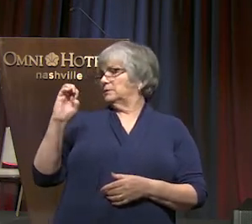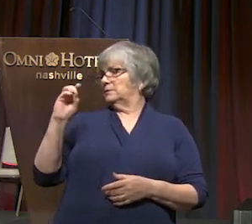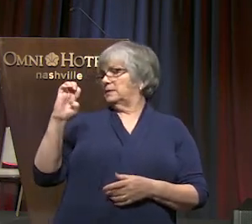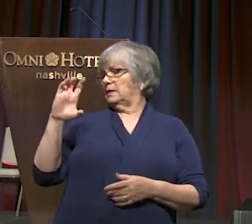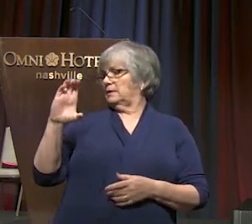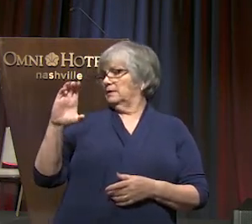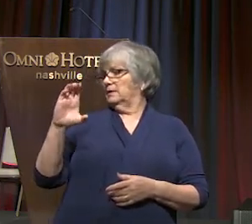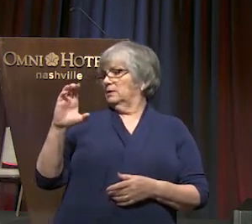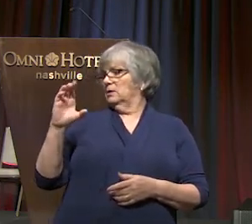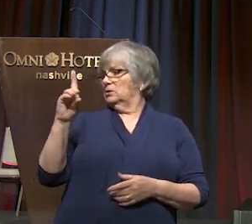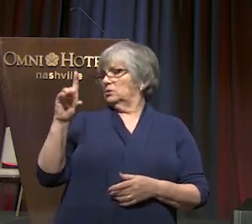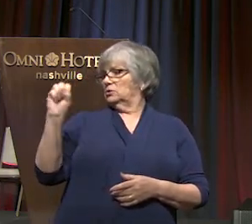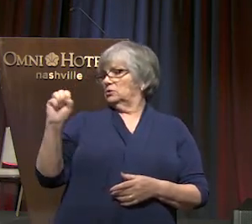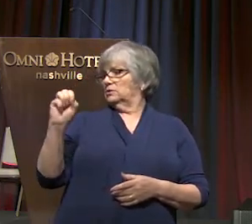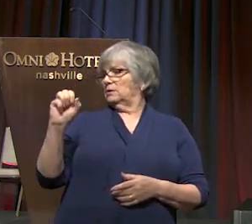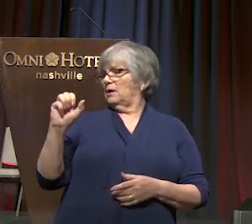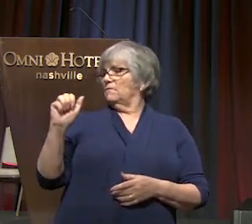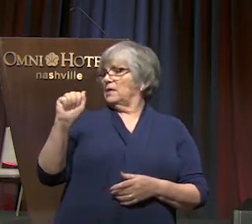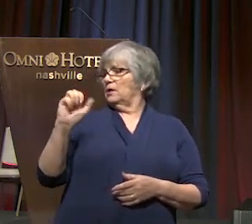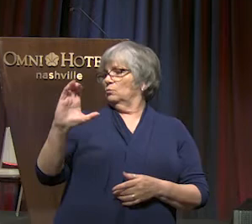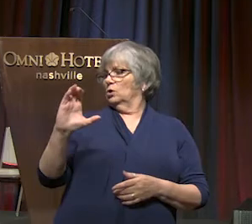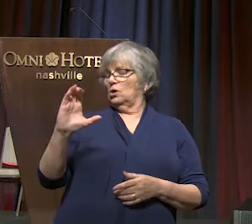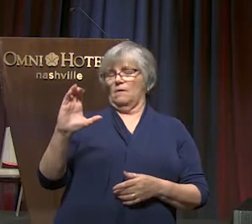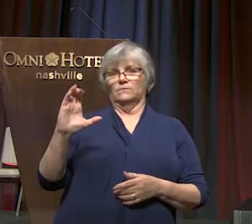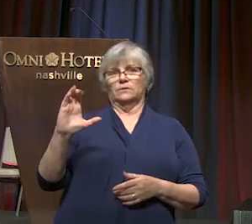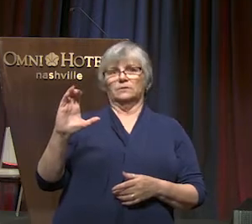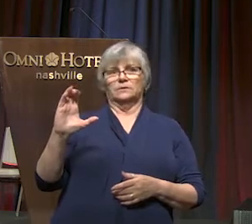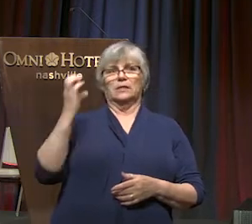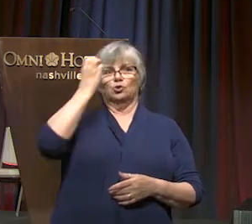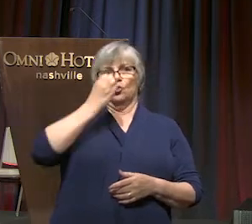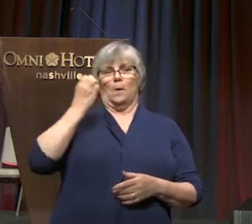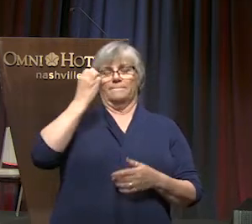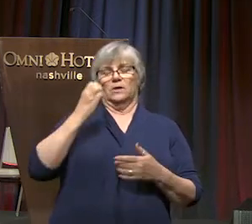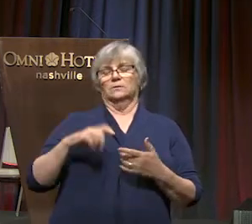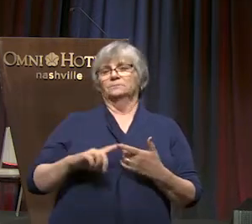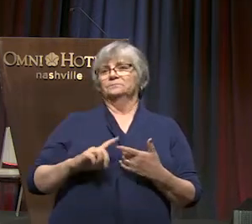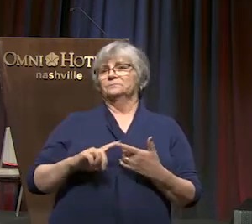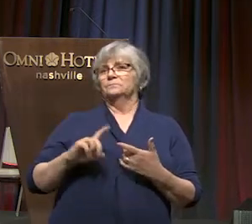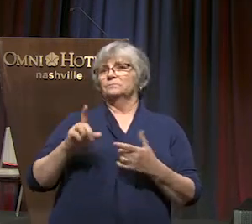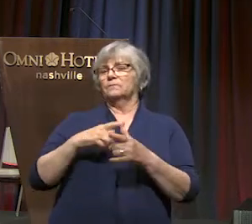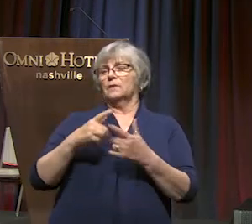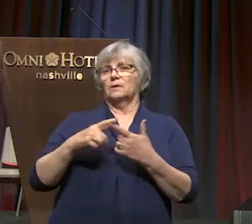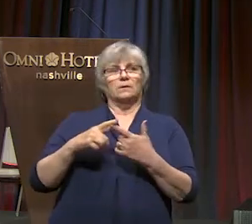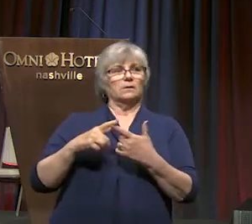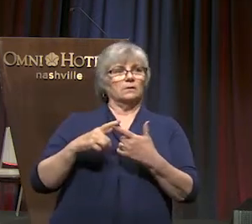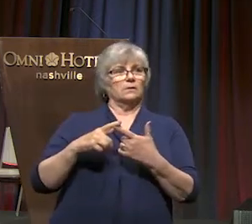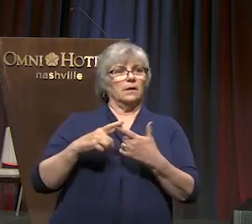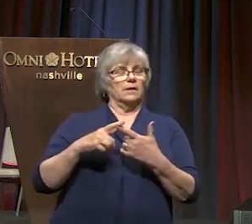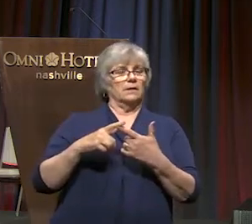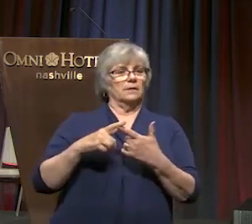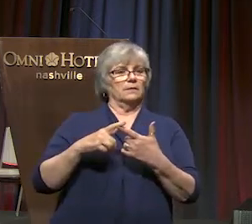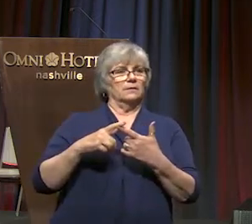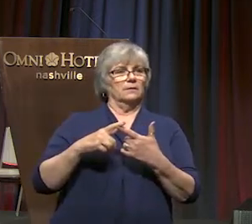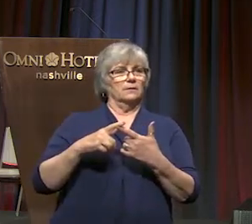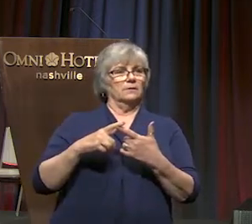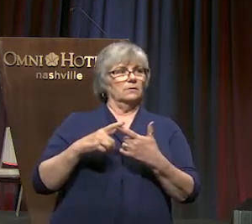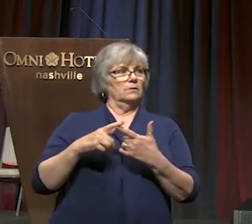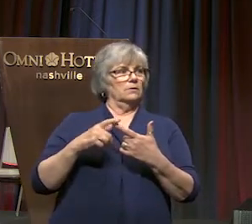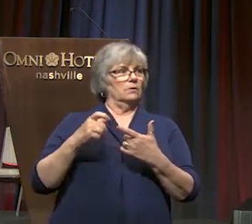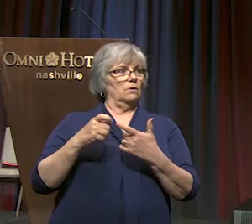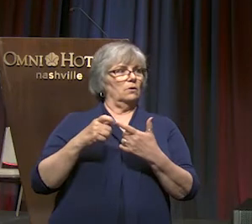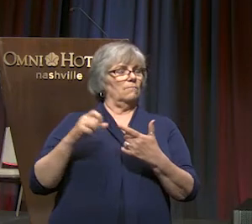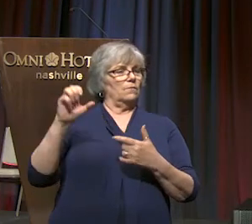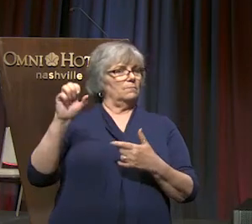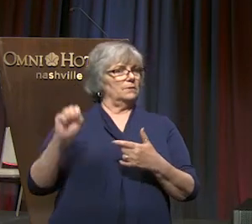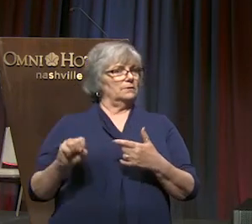of Denmark Annual Conference, Europe. Then the Reverend Betty Kasadi Musau, Director